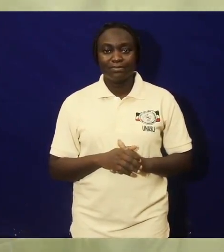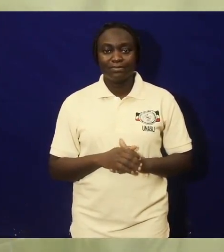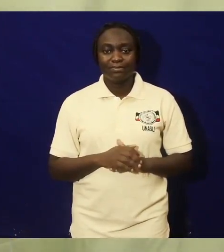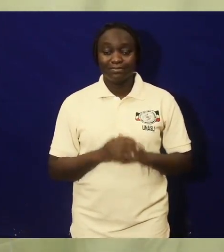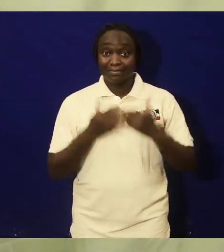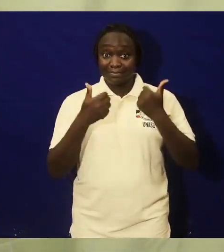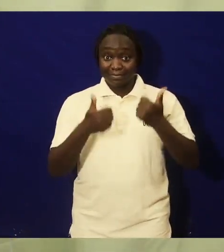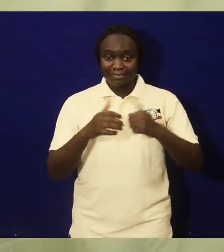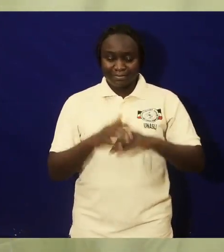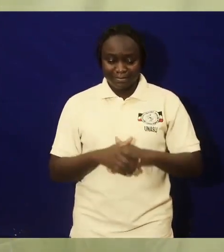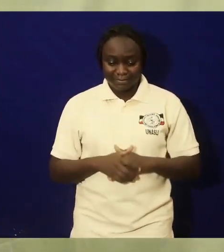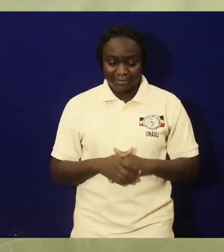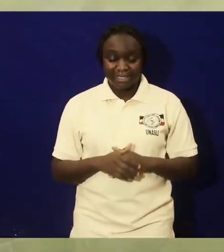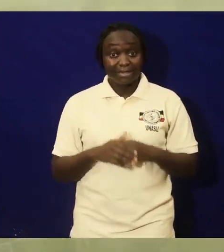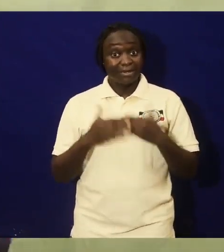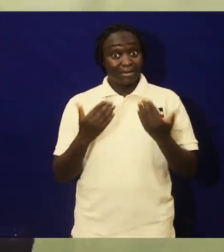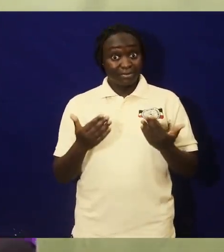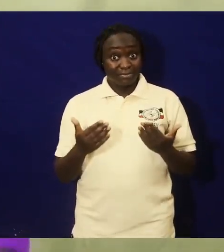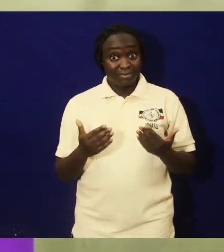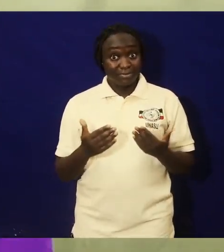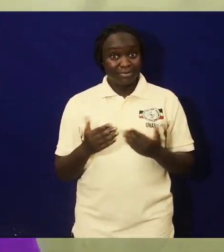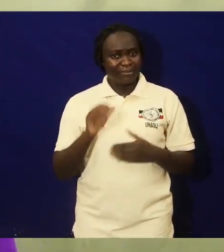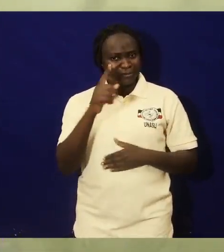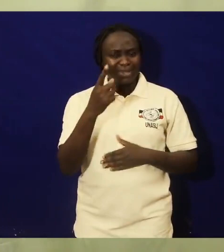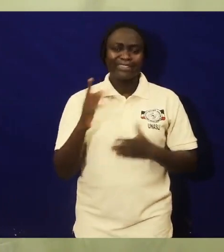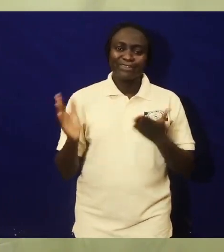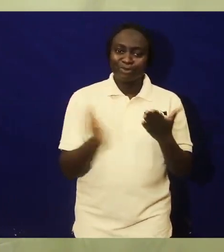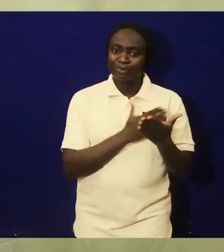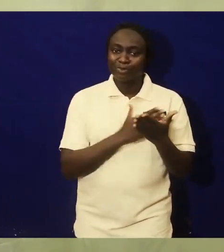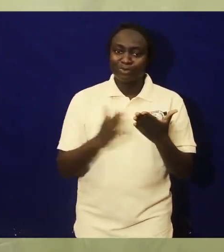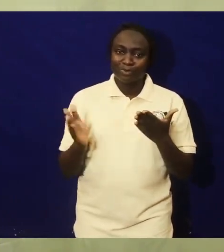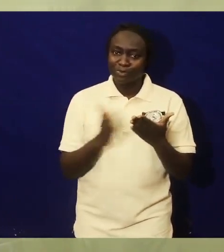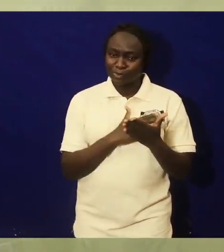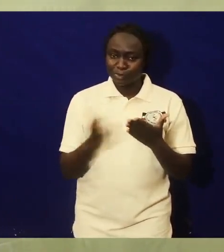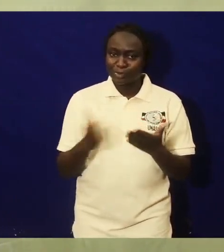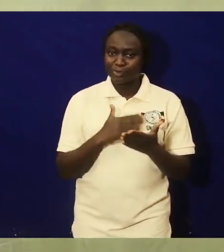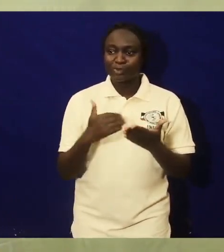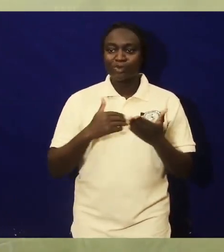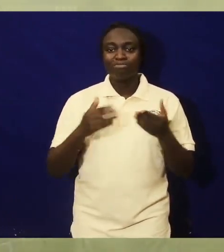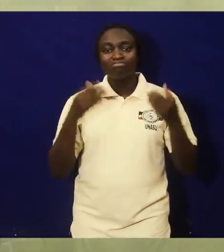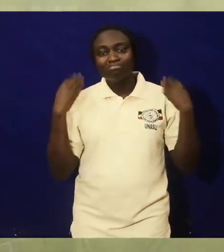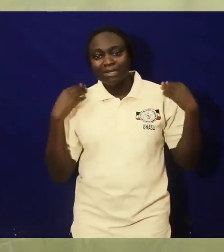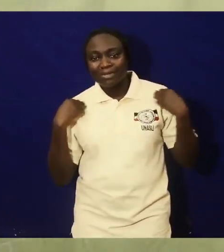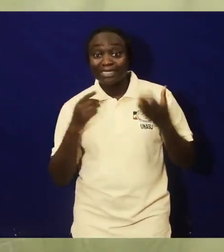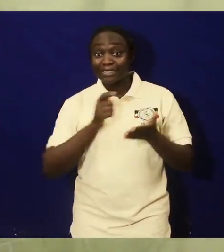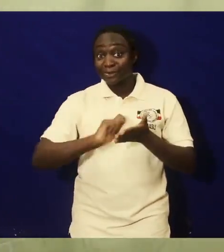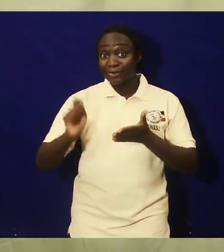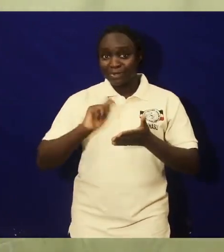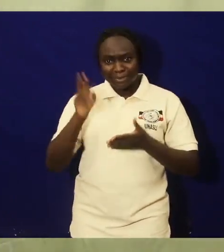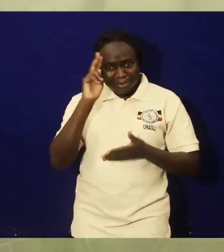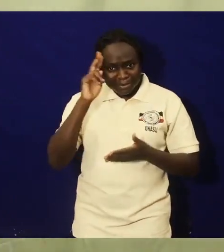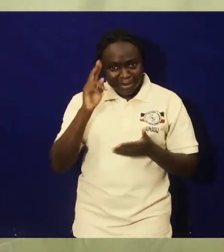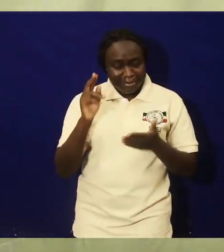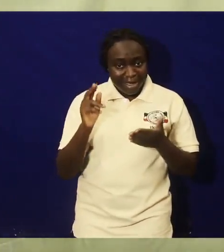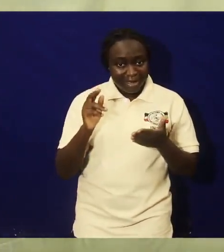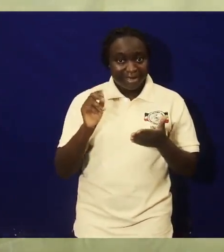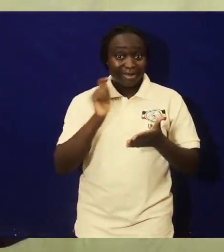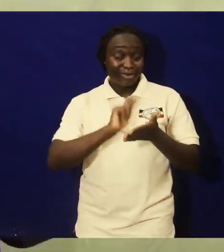All right, before we write, let's sing our writing song. Do you remember that writing